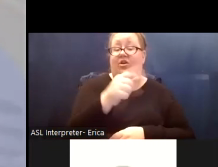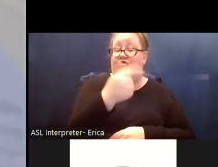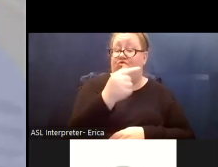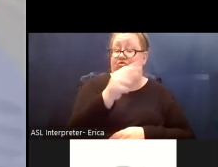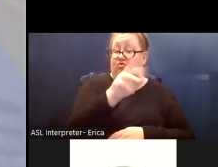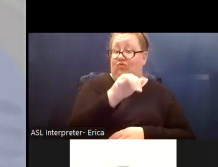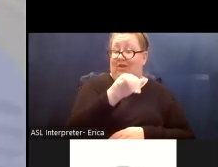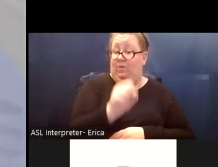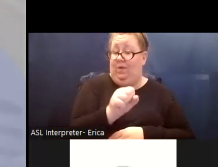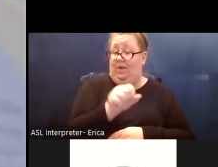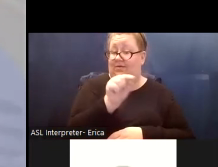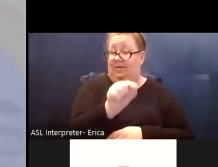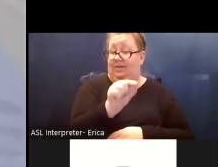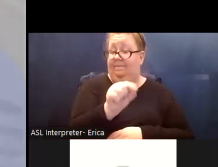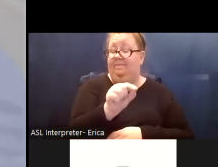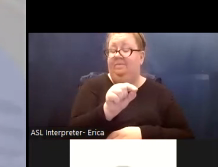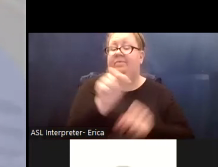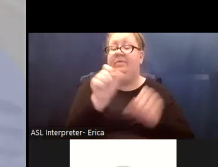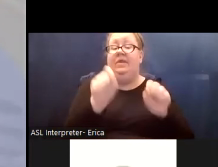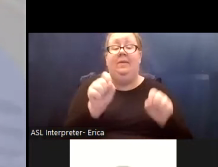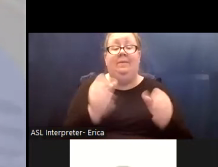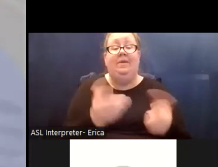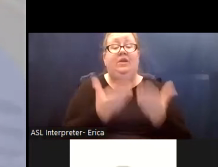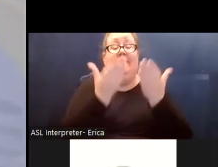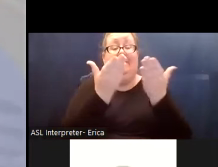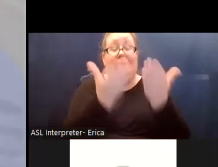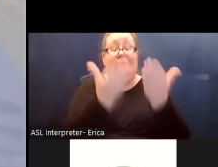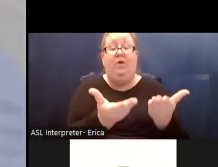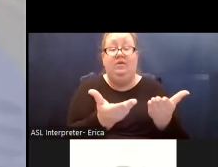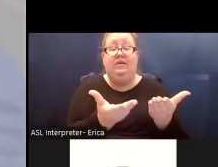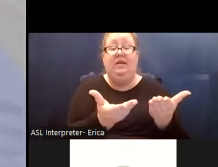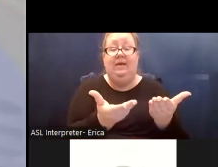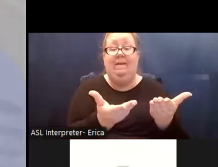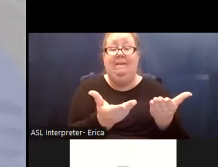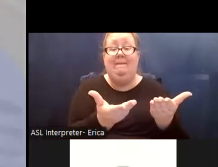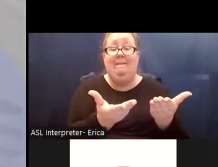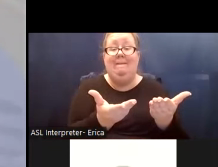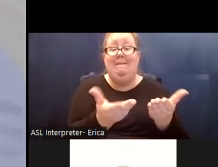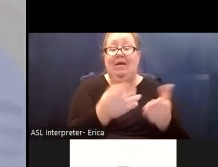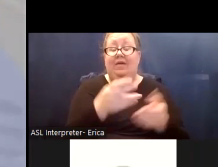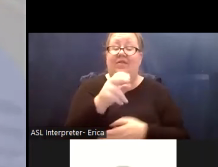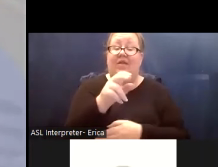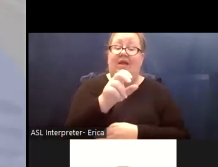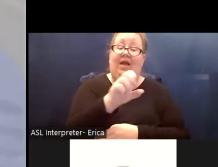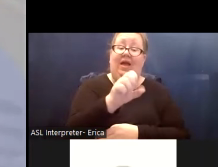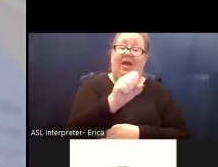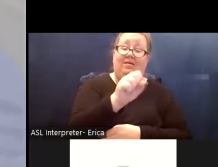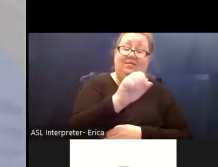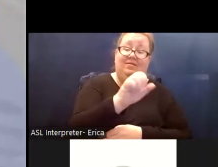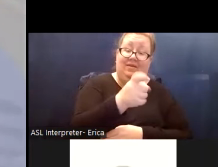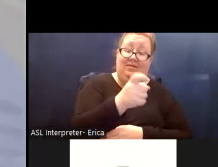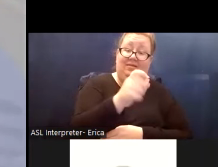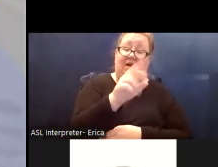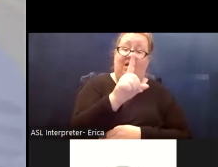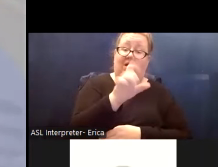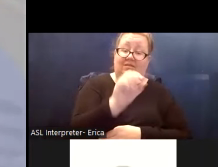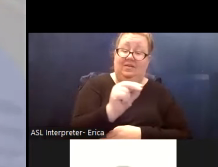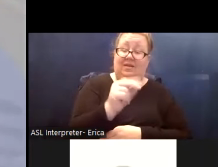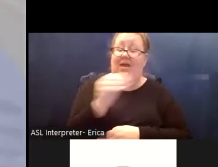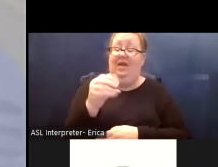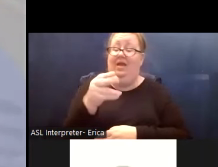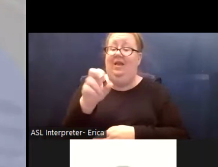are potentially proposing enclosing the site physically, the Essex Hudson and the Hackensack River. So if we